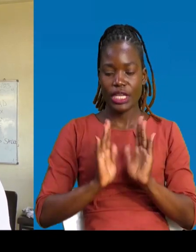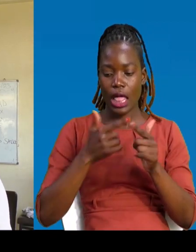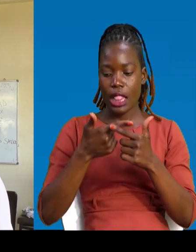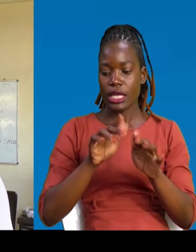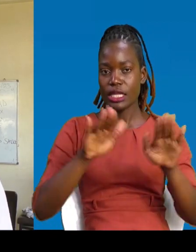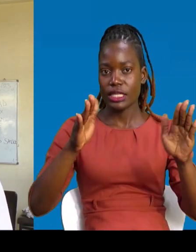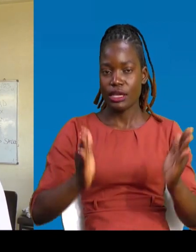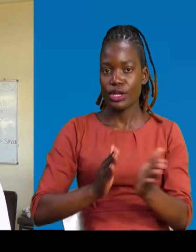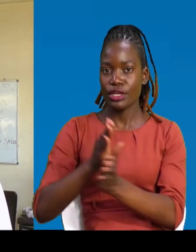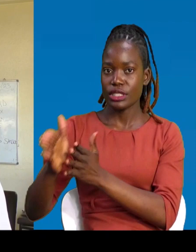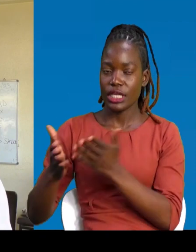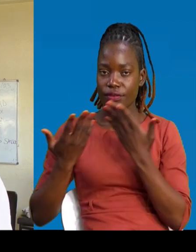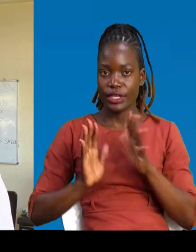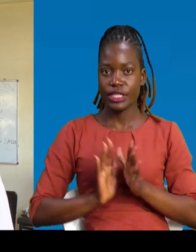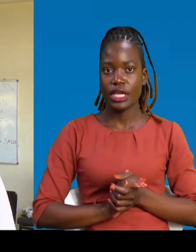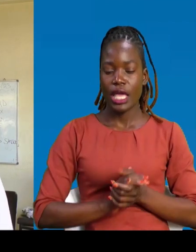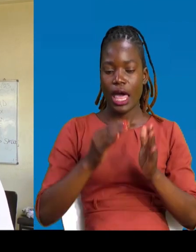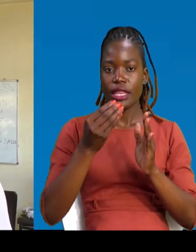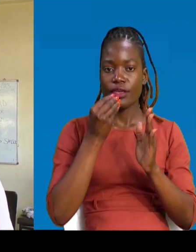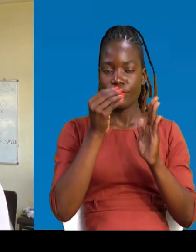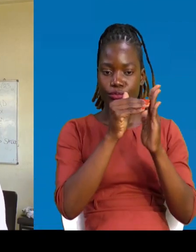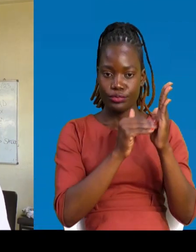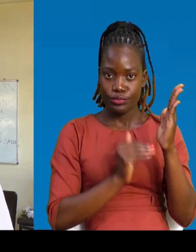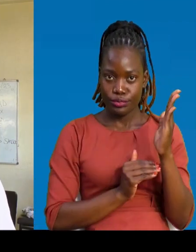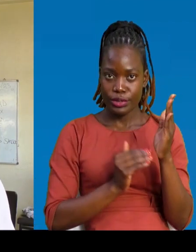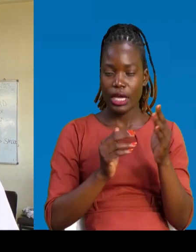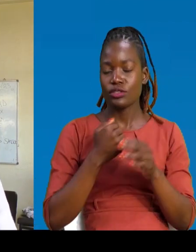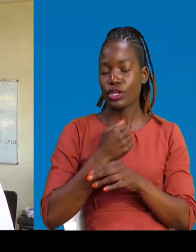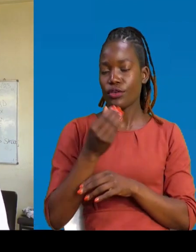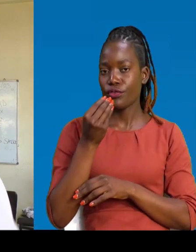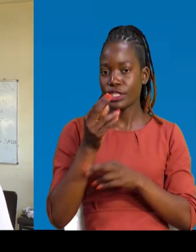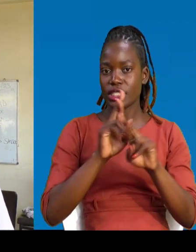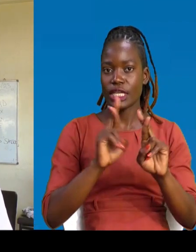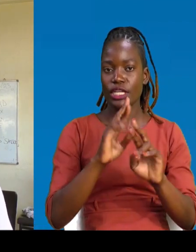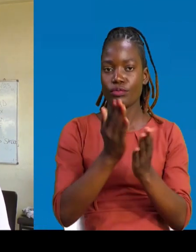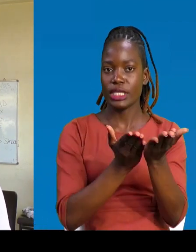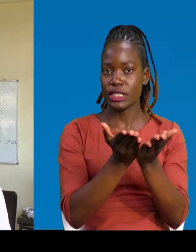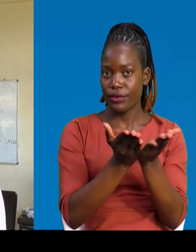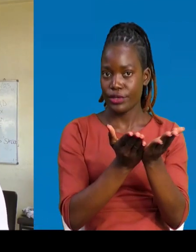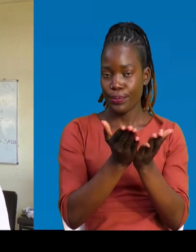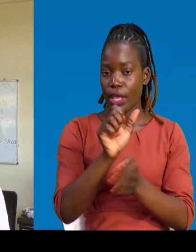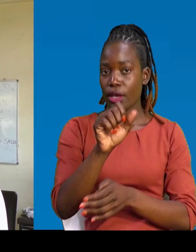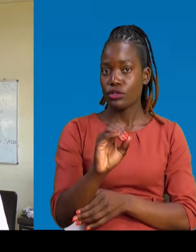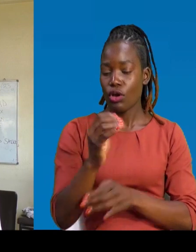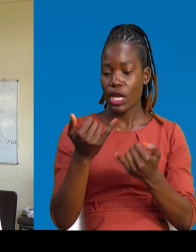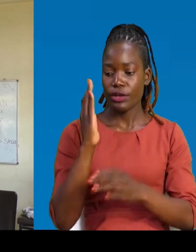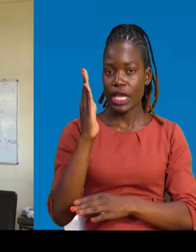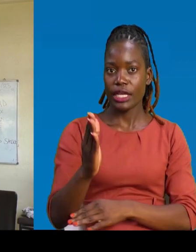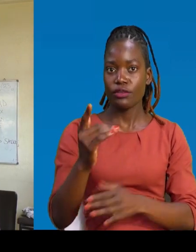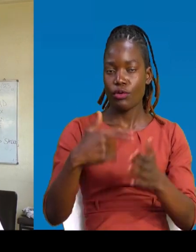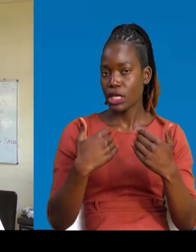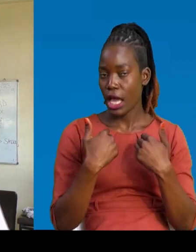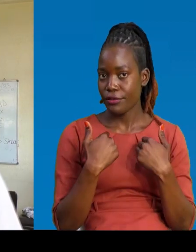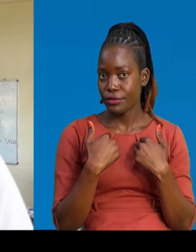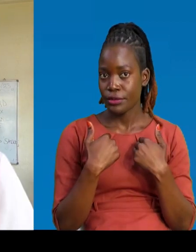set. The menu is ready to be served, or the meal is ready to be served. So to go straight to what I have